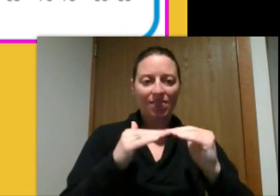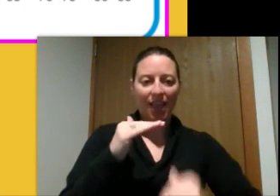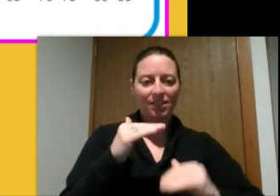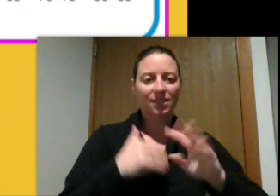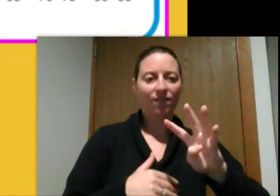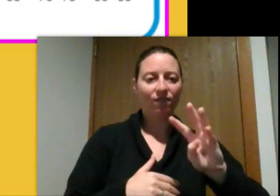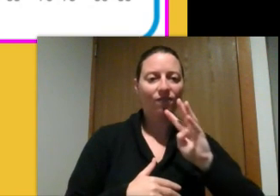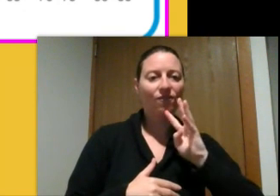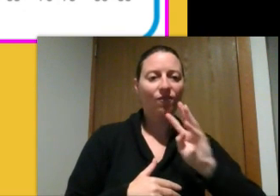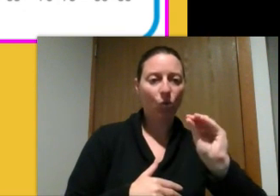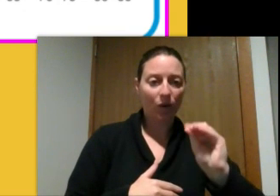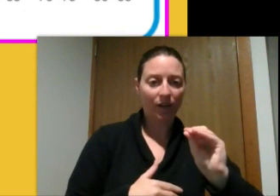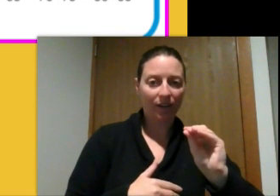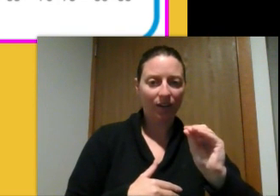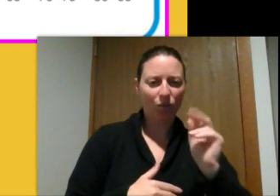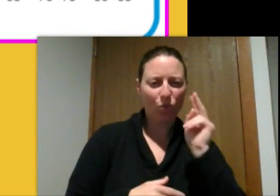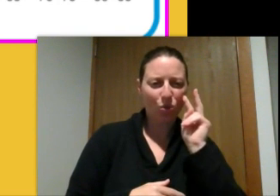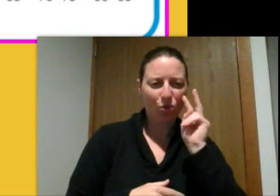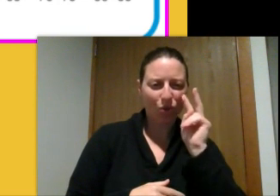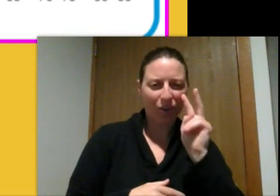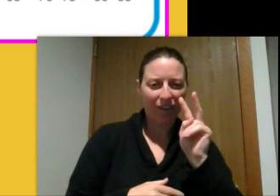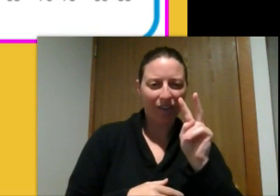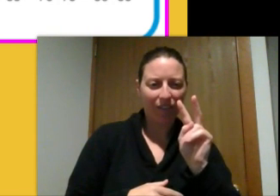intervals again.